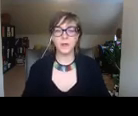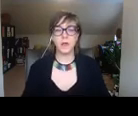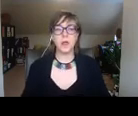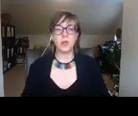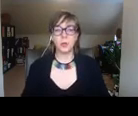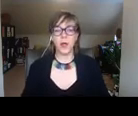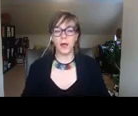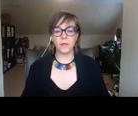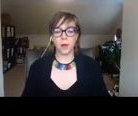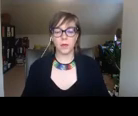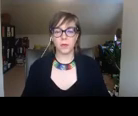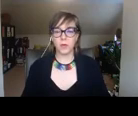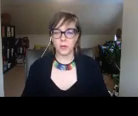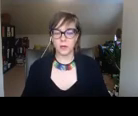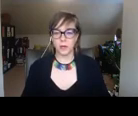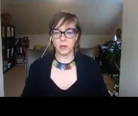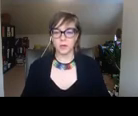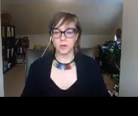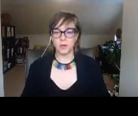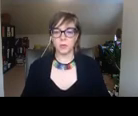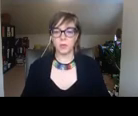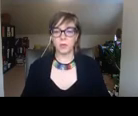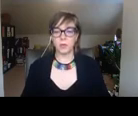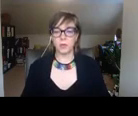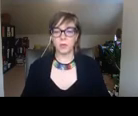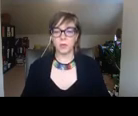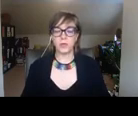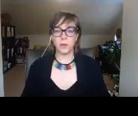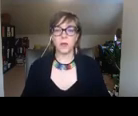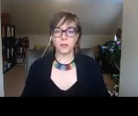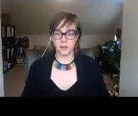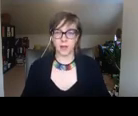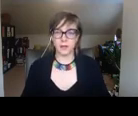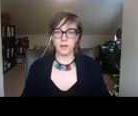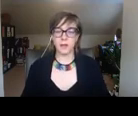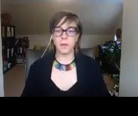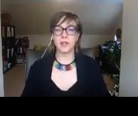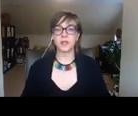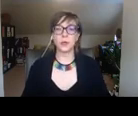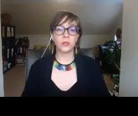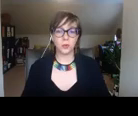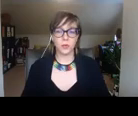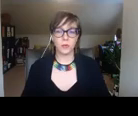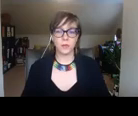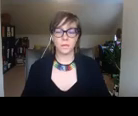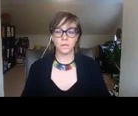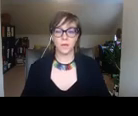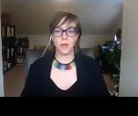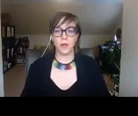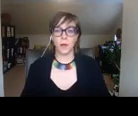right? You have the opportunity to respond to that. And it's your